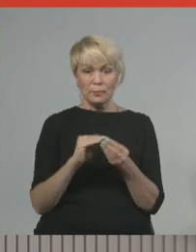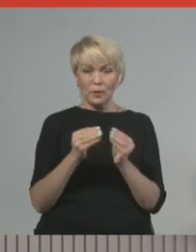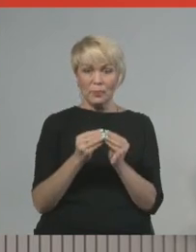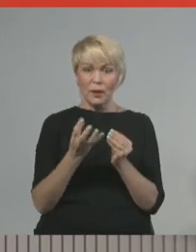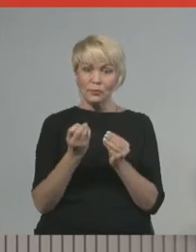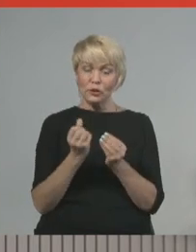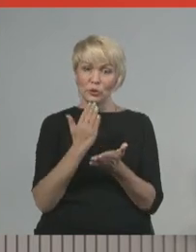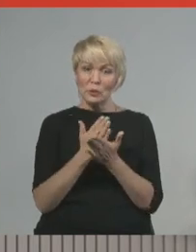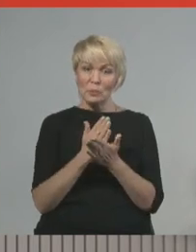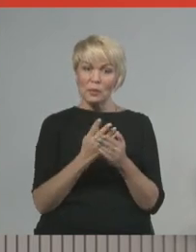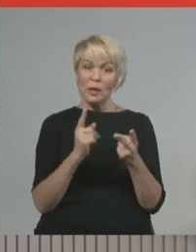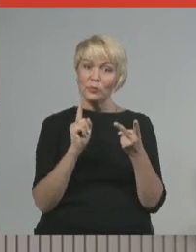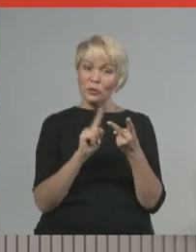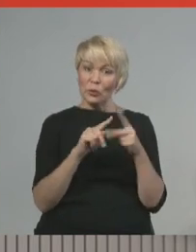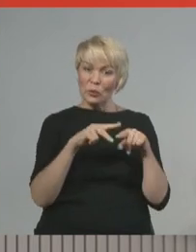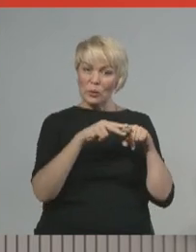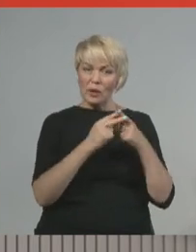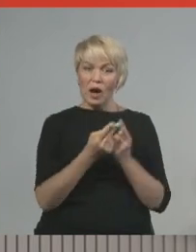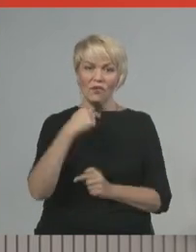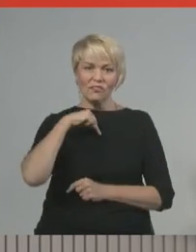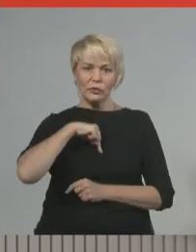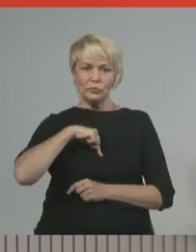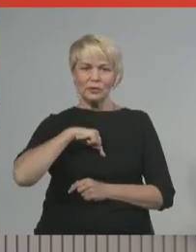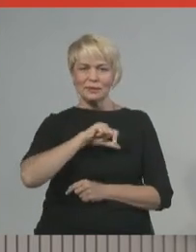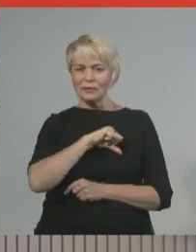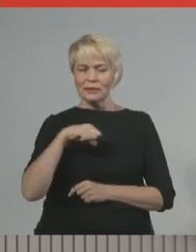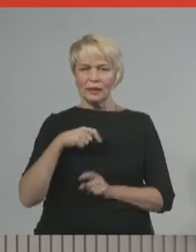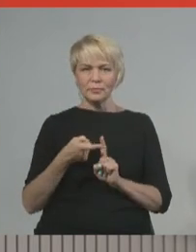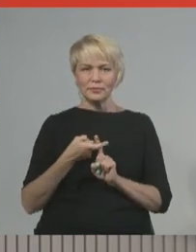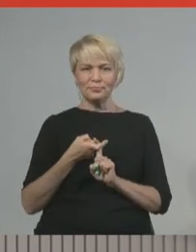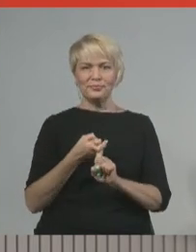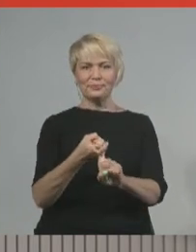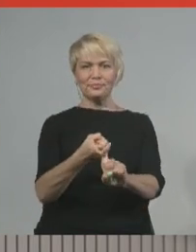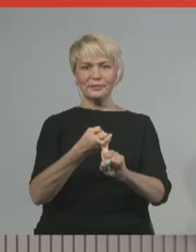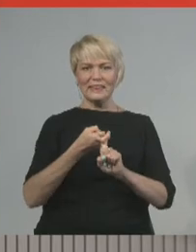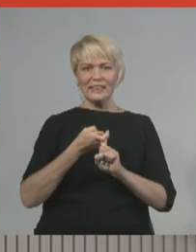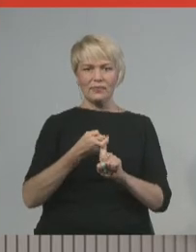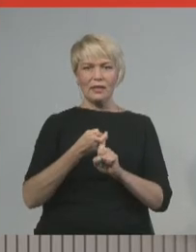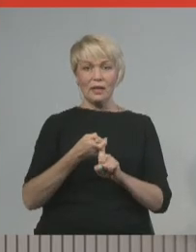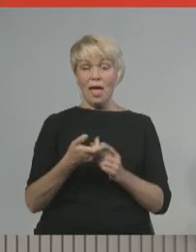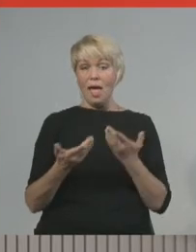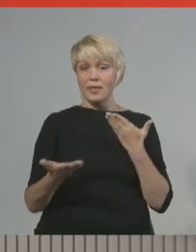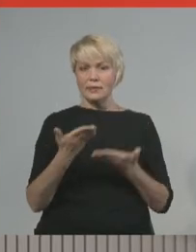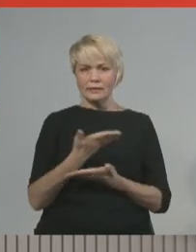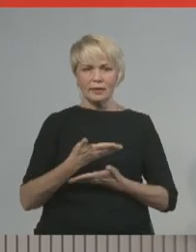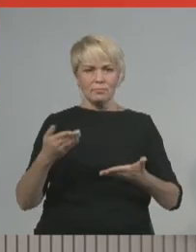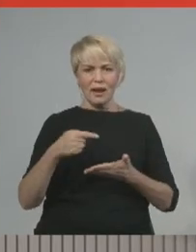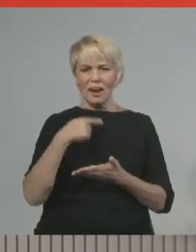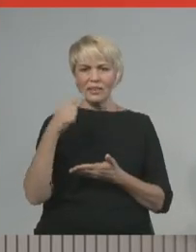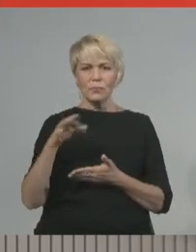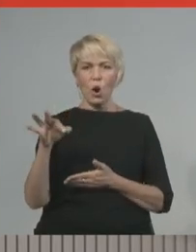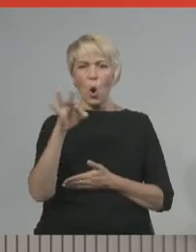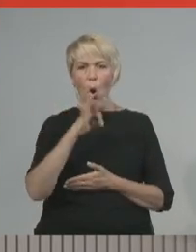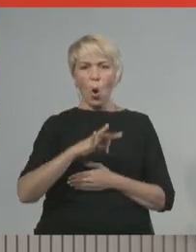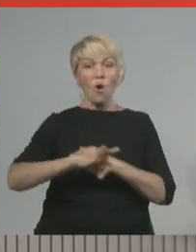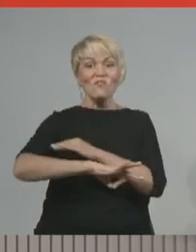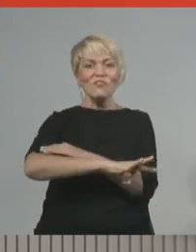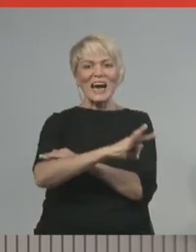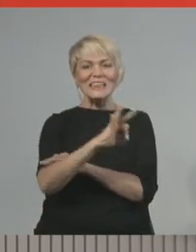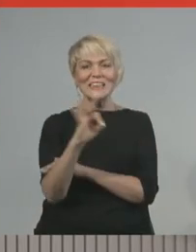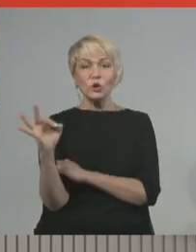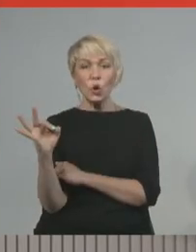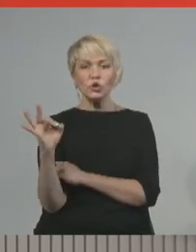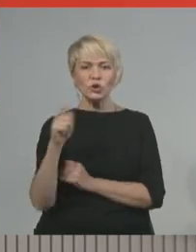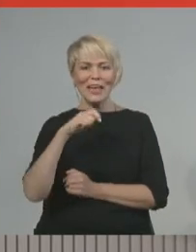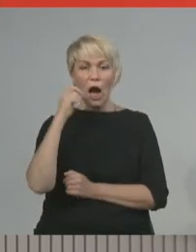uh the dependence on the owners is only part of the problem so the second problem is that we might ourselves be dependent if we